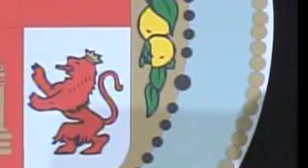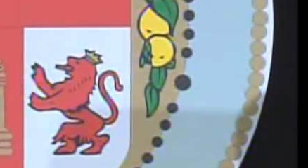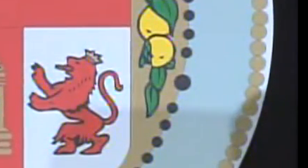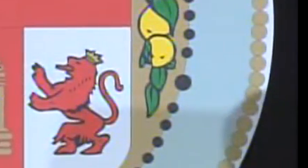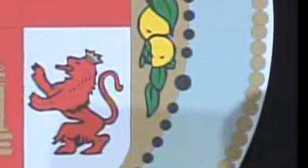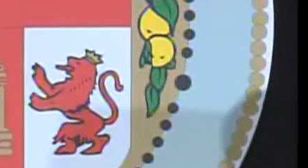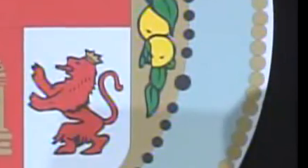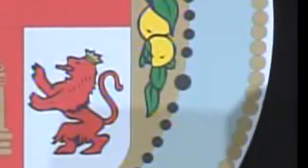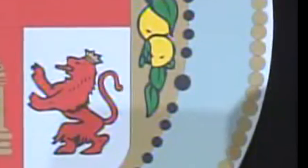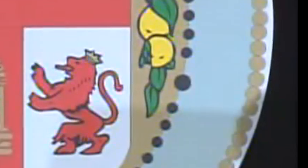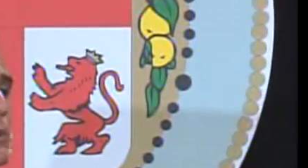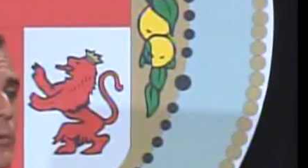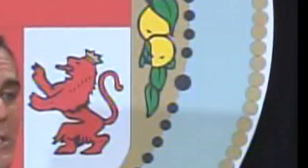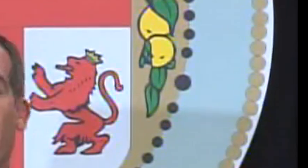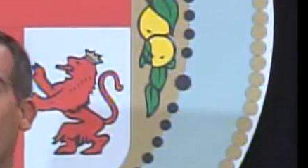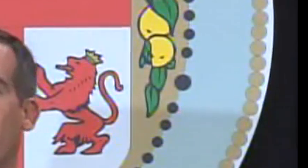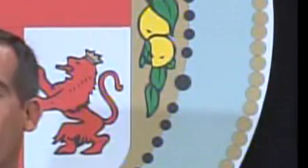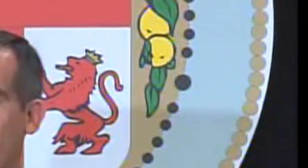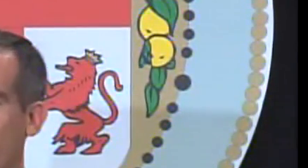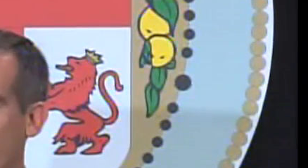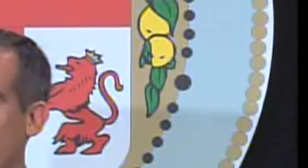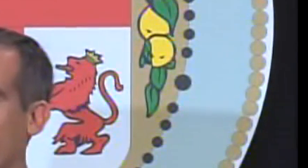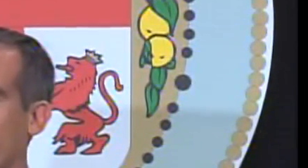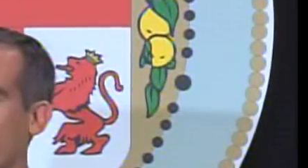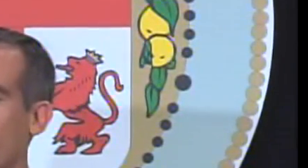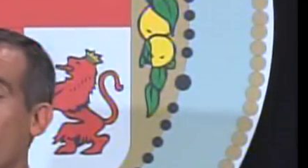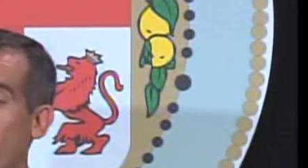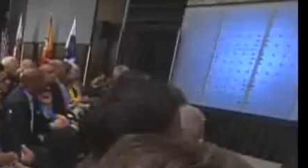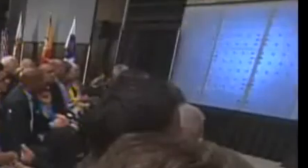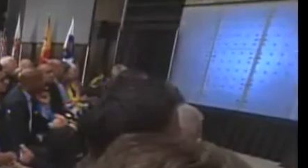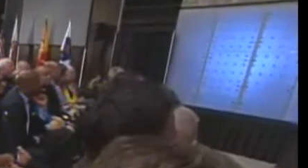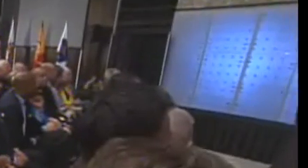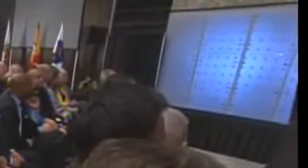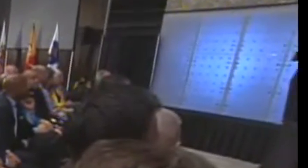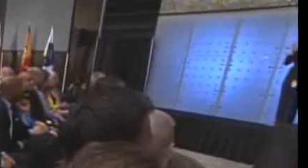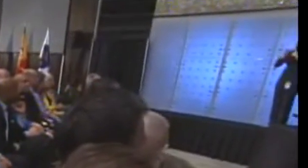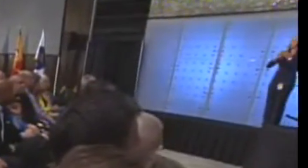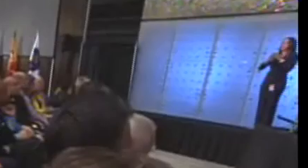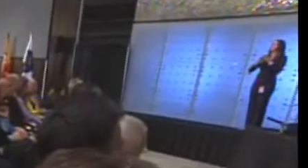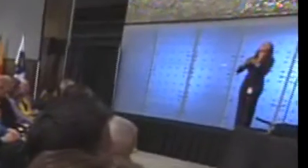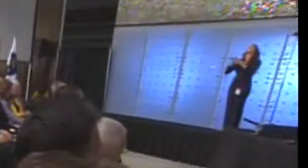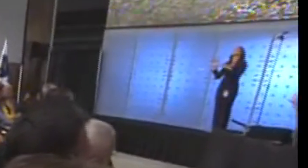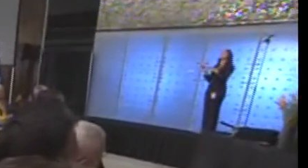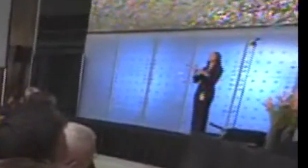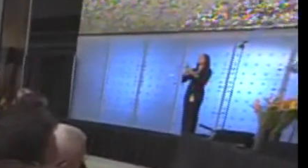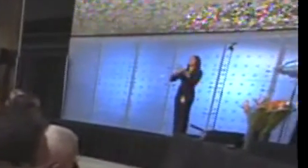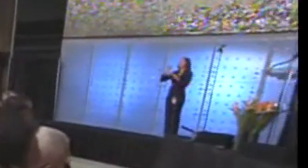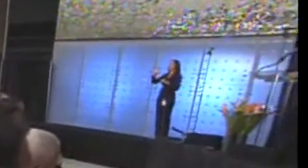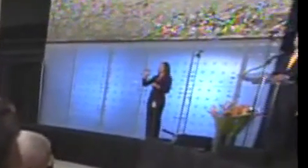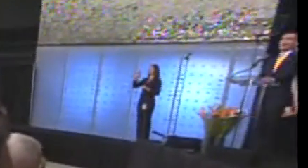Gaffey Street in San Pedro, we're going to join forces with its burgeoning creative community. We're going to bring back the glory days of our storied